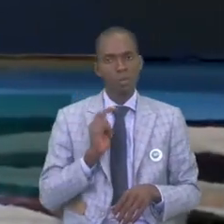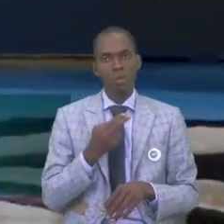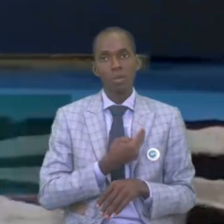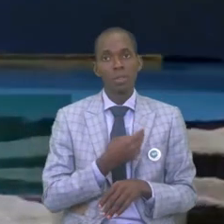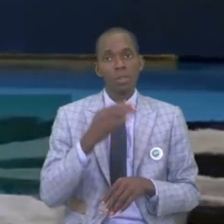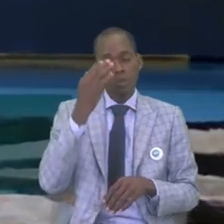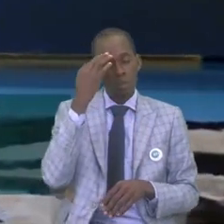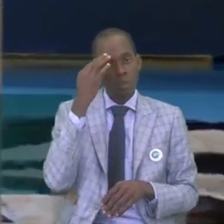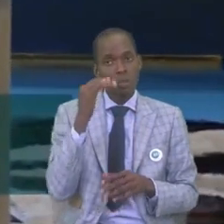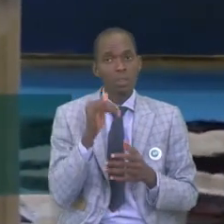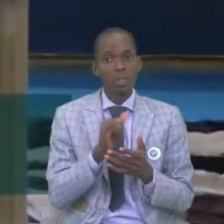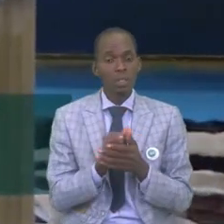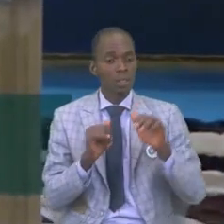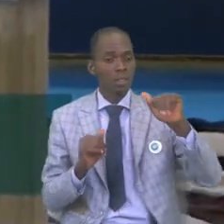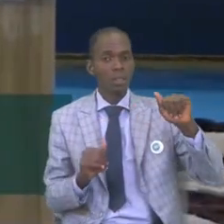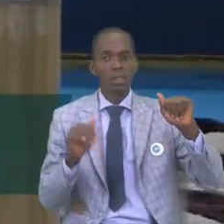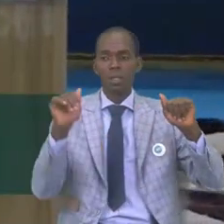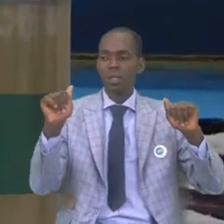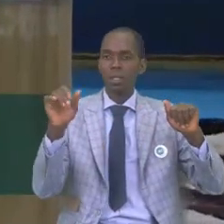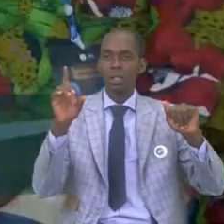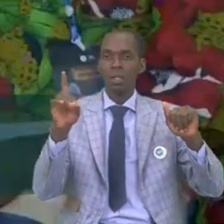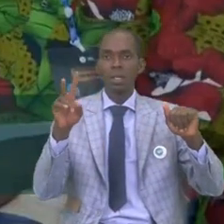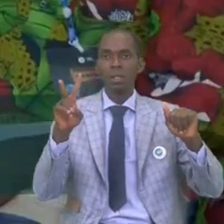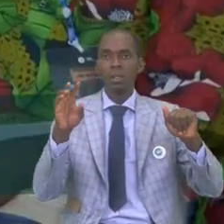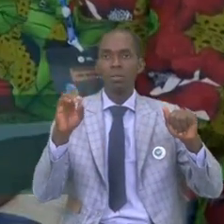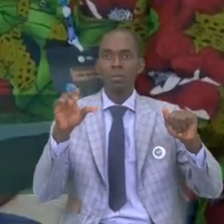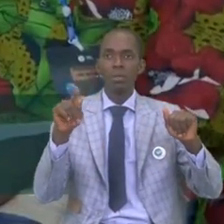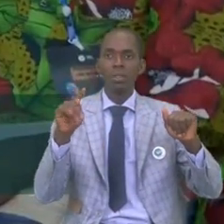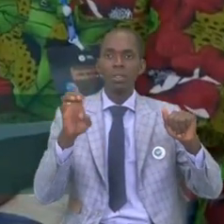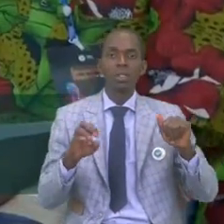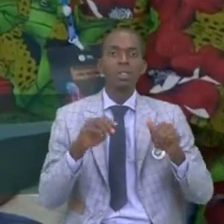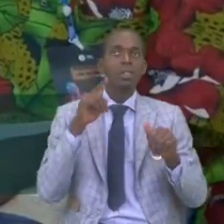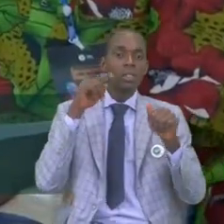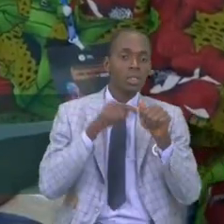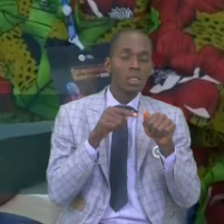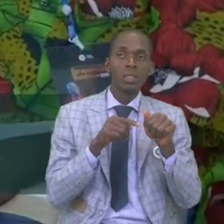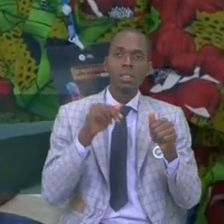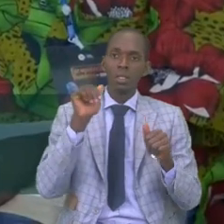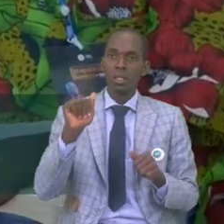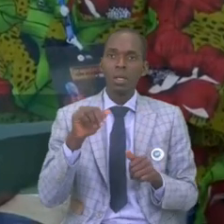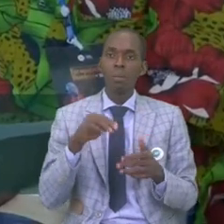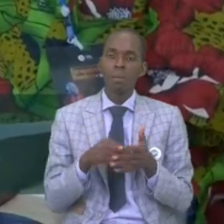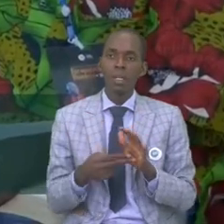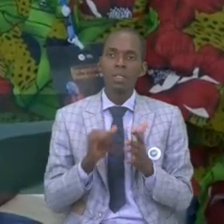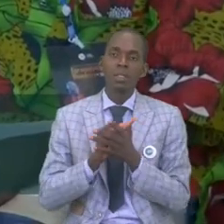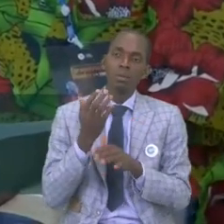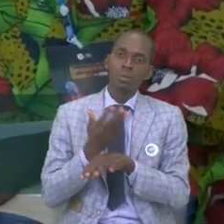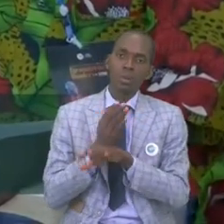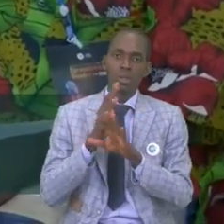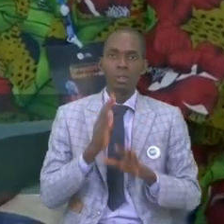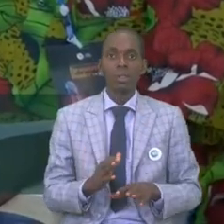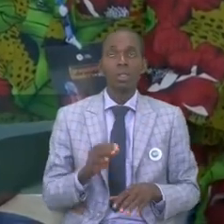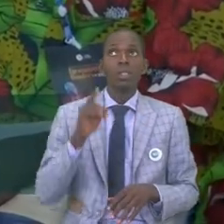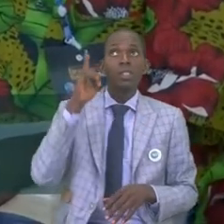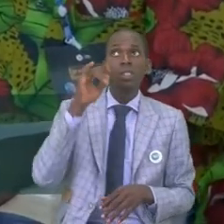he made the atonement for us. And because he is the head of the church, he is the one that makes